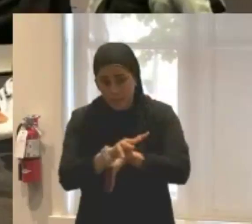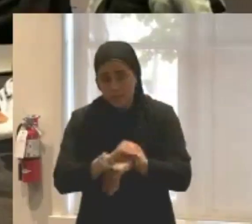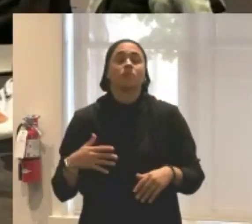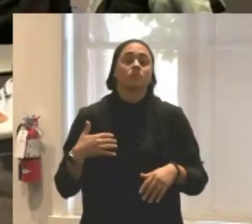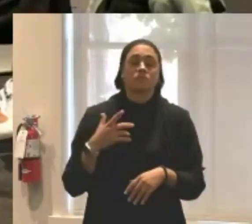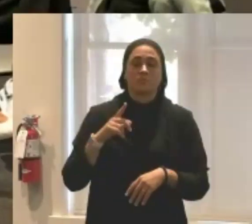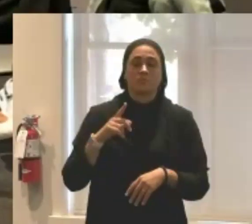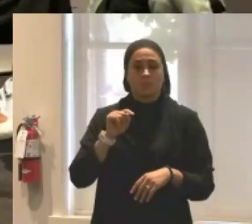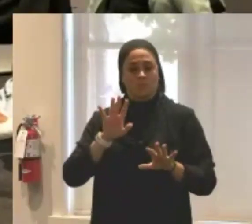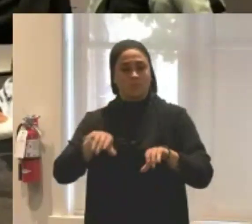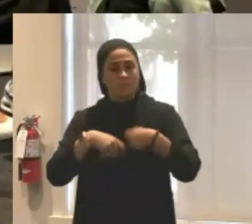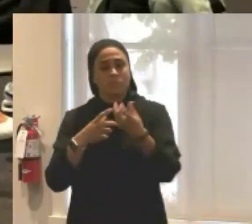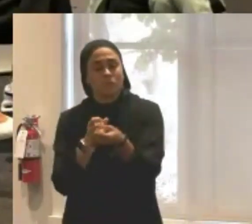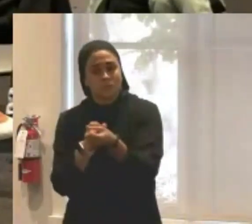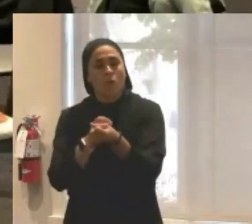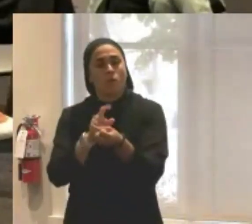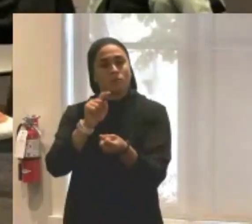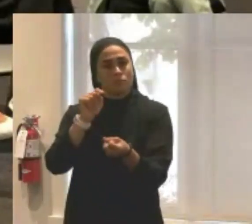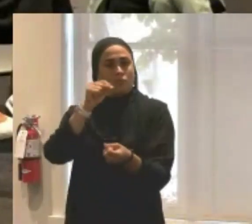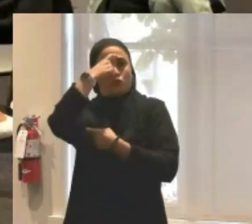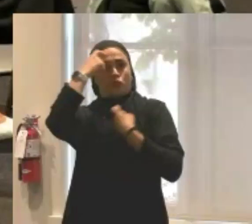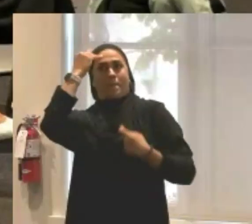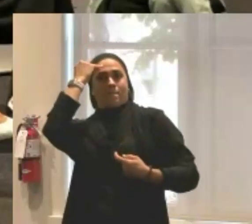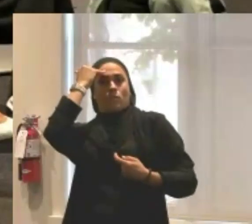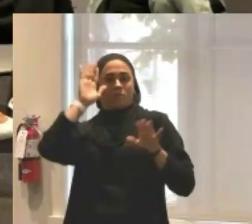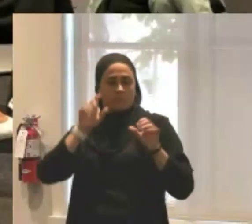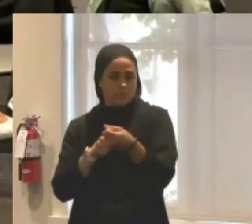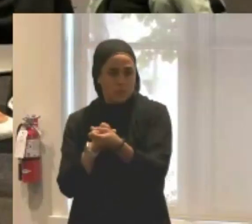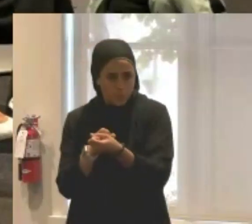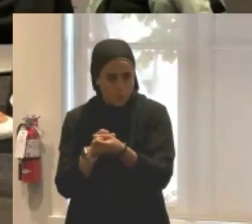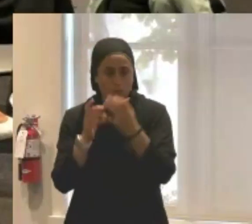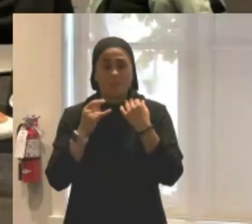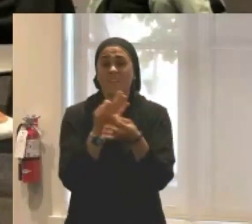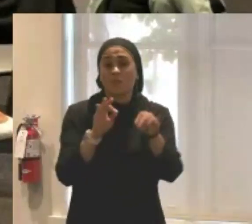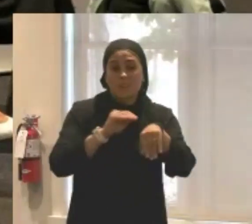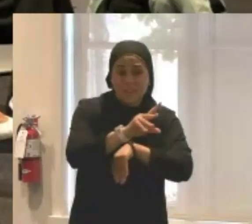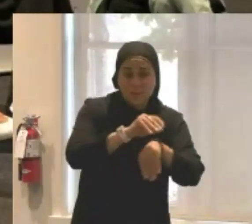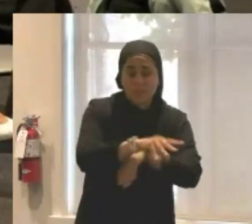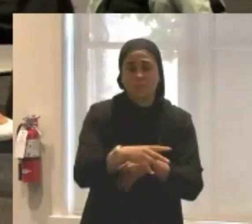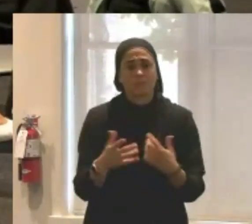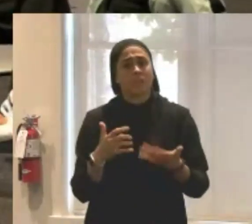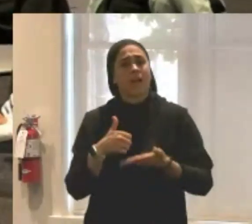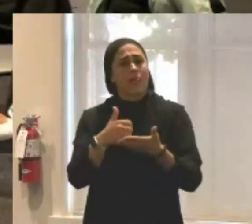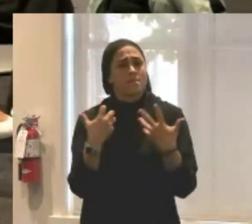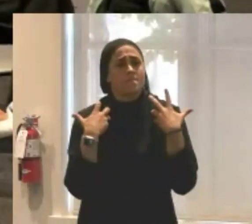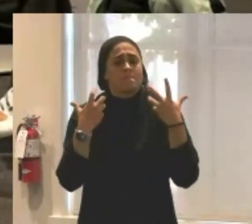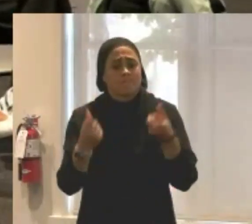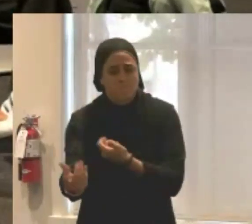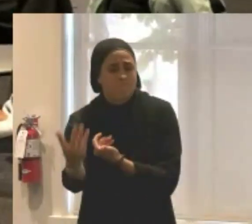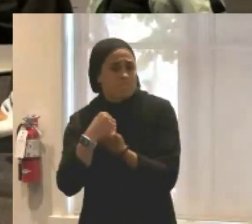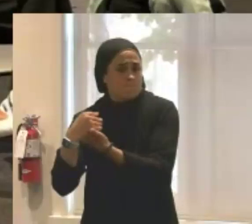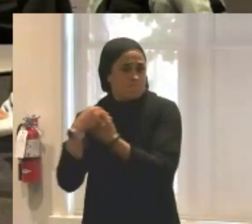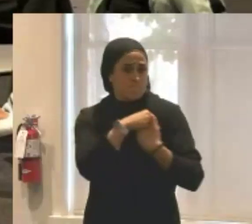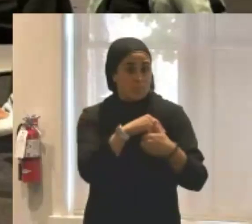support to help newcomer youth and their families cope with cultural transition. Free counseling is always appealing, and it always helps increase engagement.